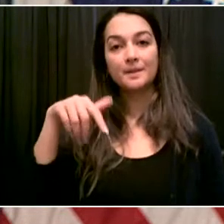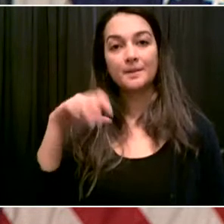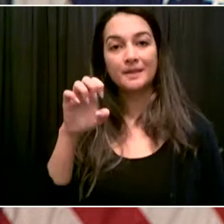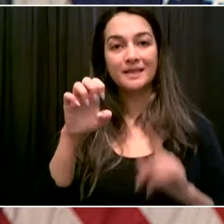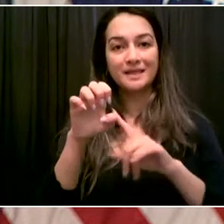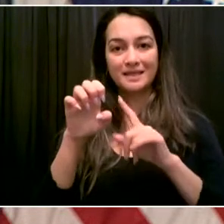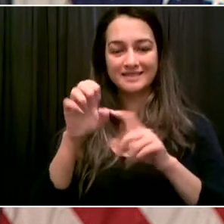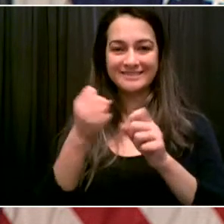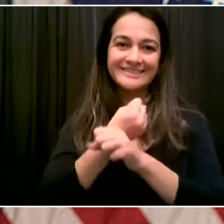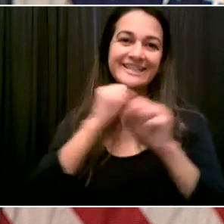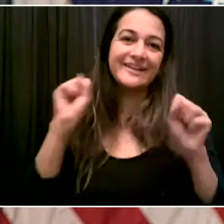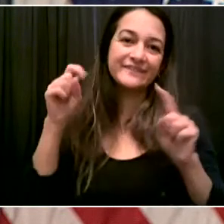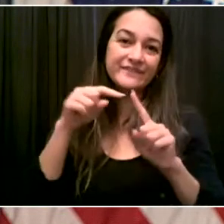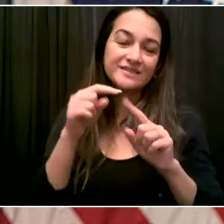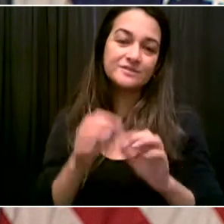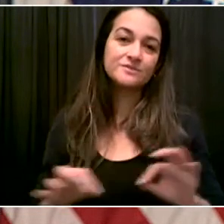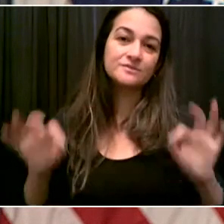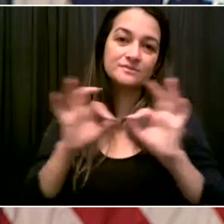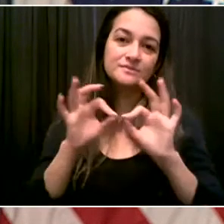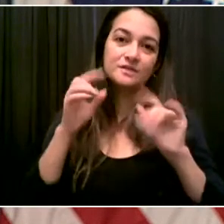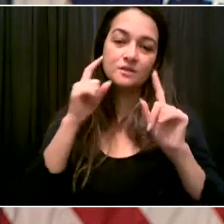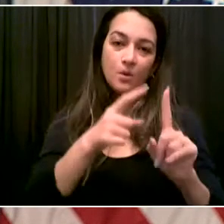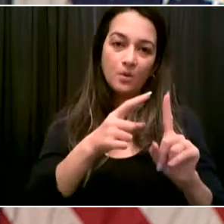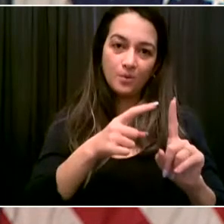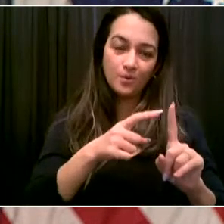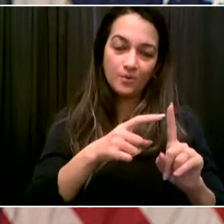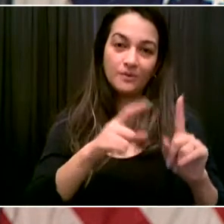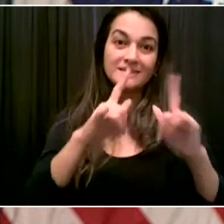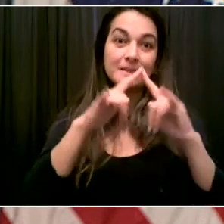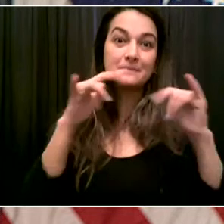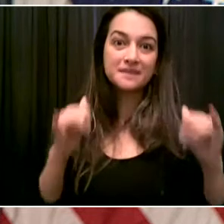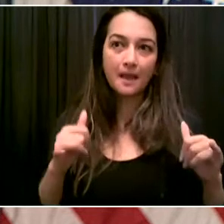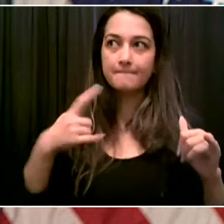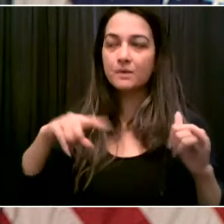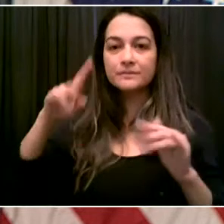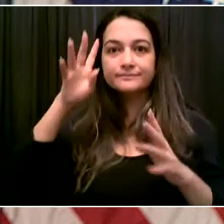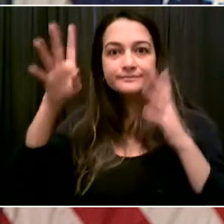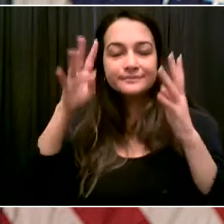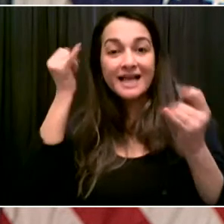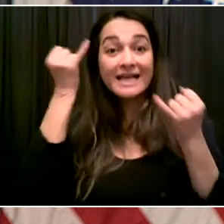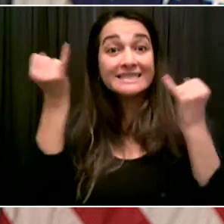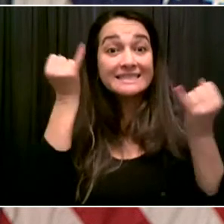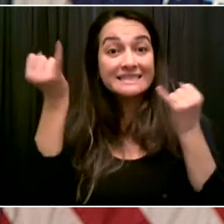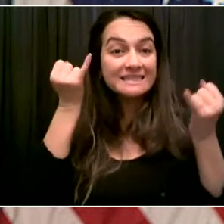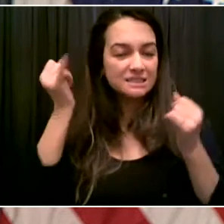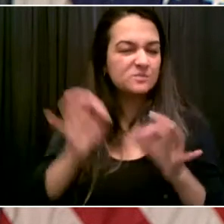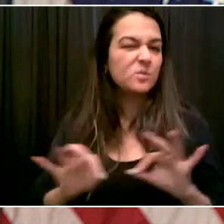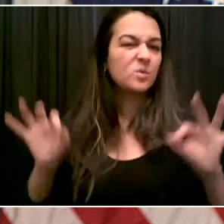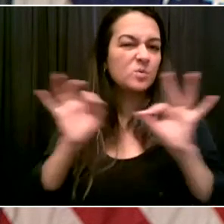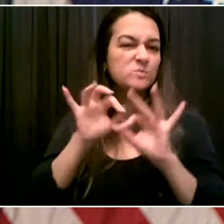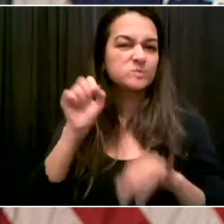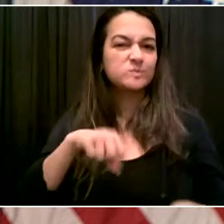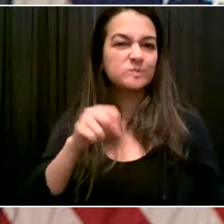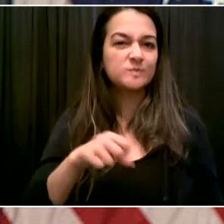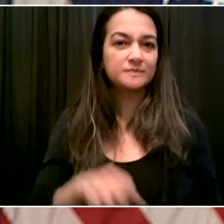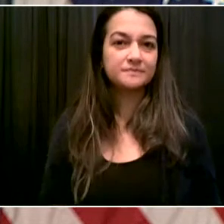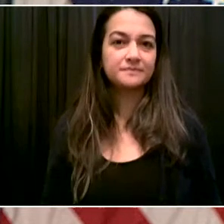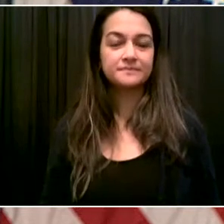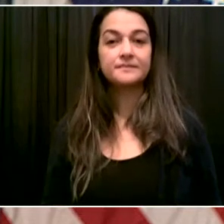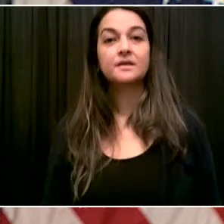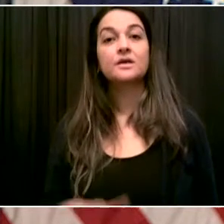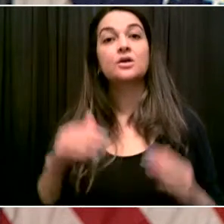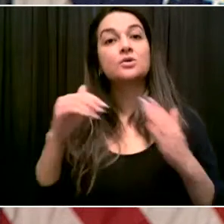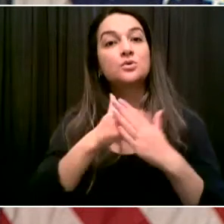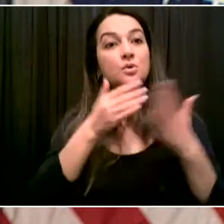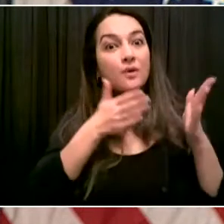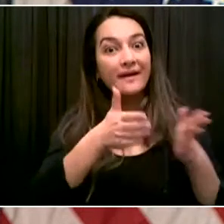its course, to produce a good consensus plan if that's possible, to get the political buy-in from the various governments that would have